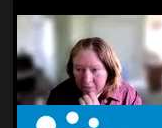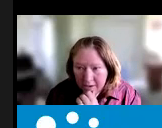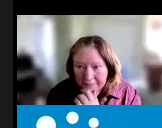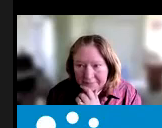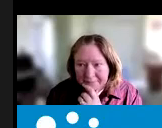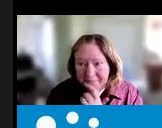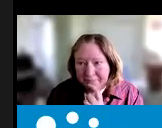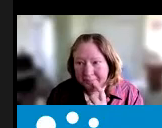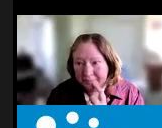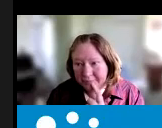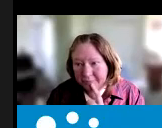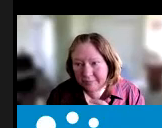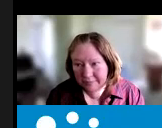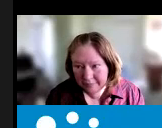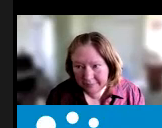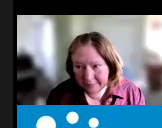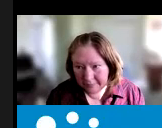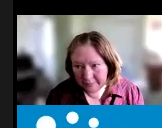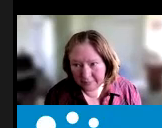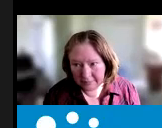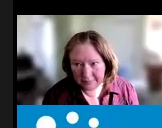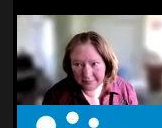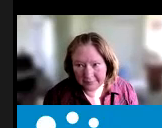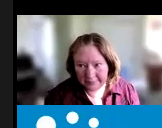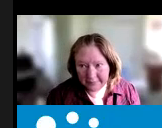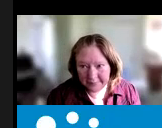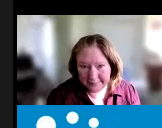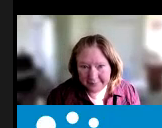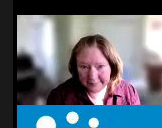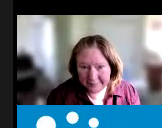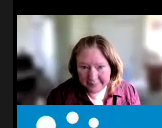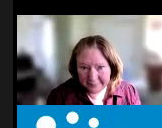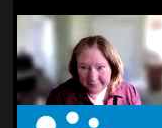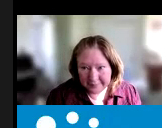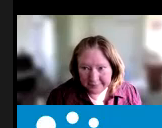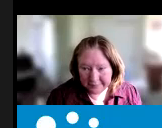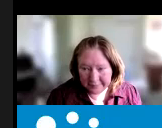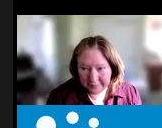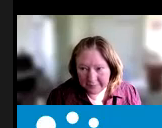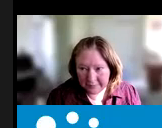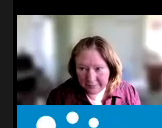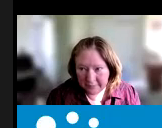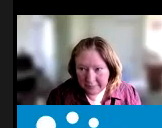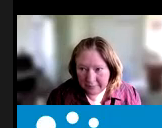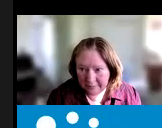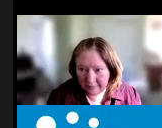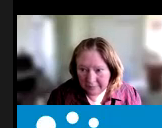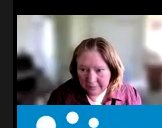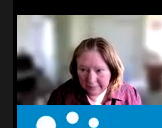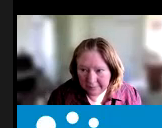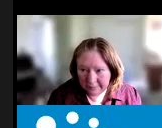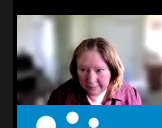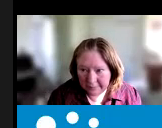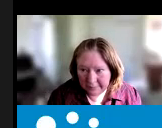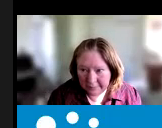of aligning it, right, with that program and with that proposal. So really making sure that they're going to be at the table